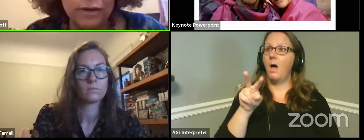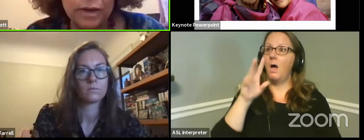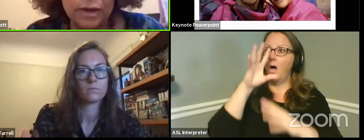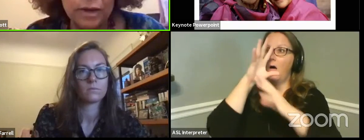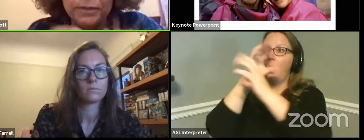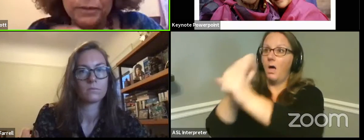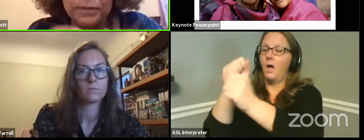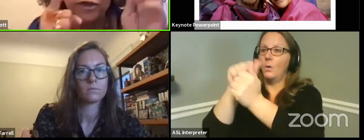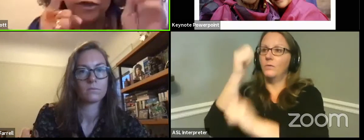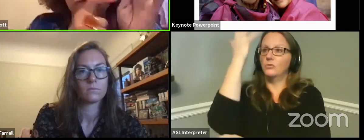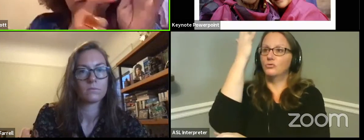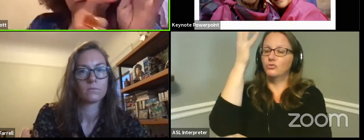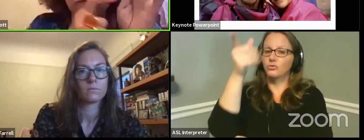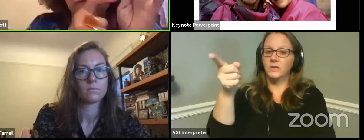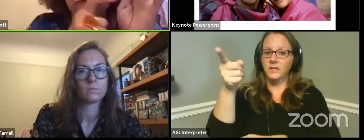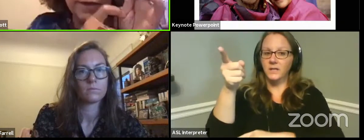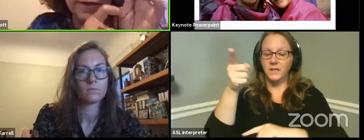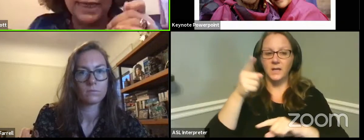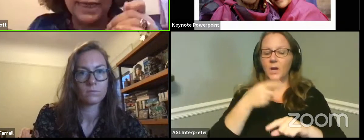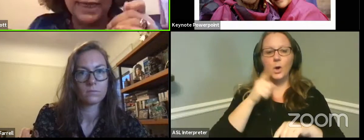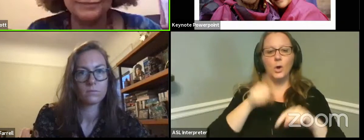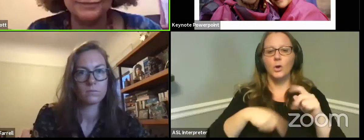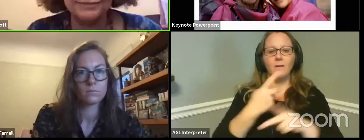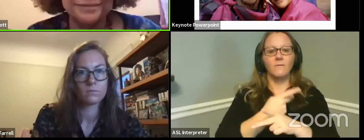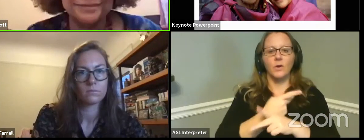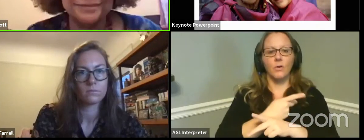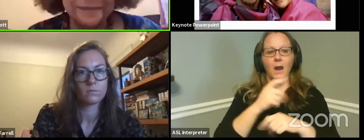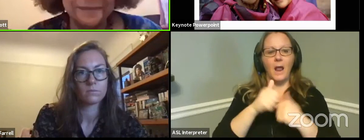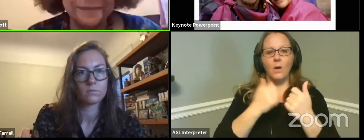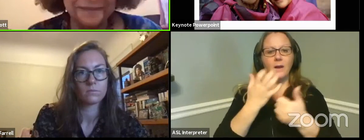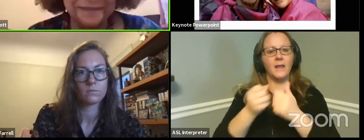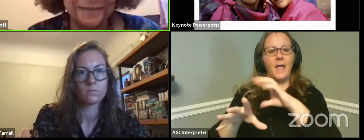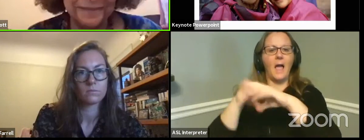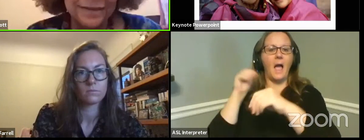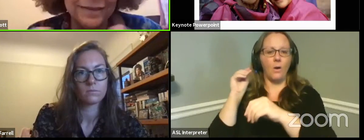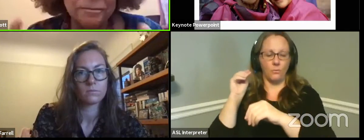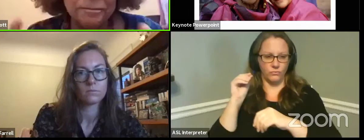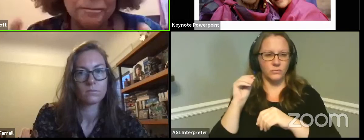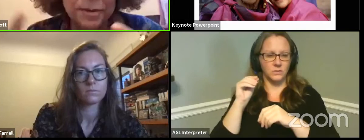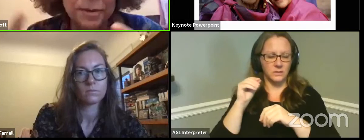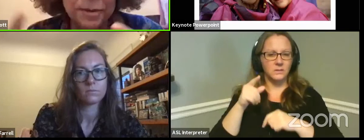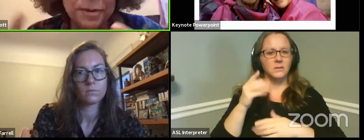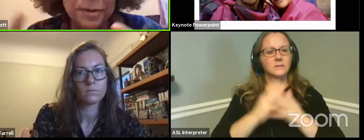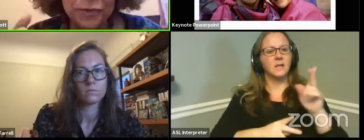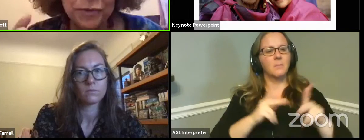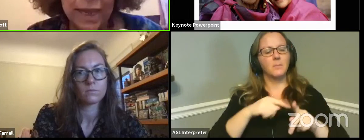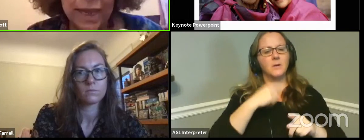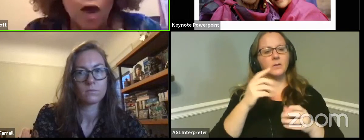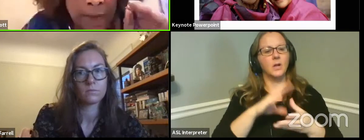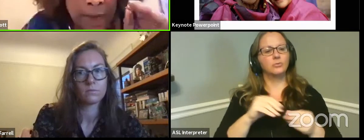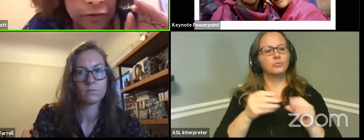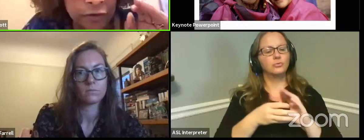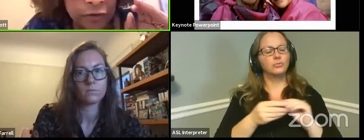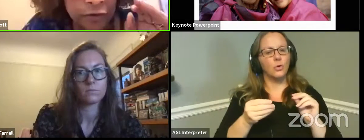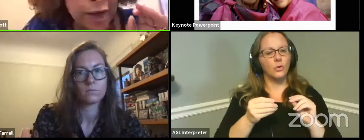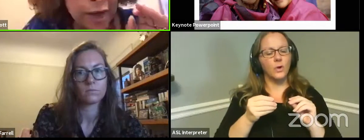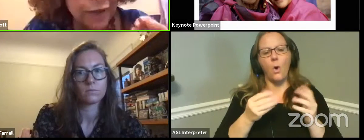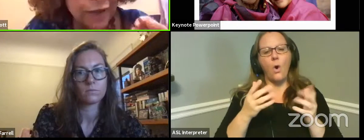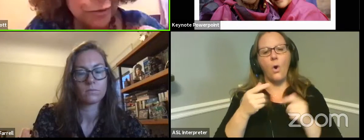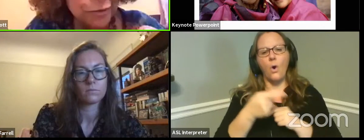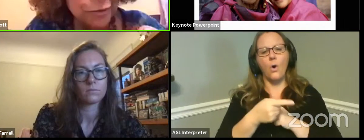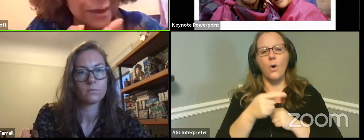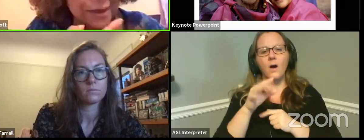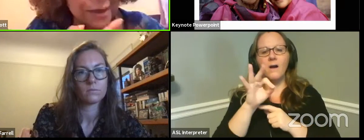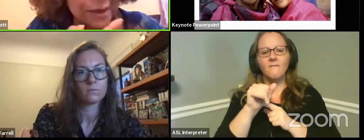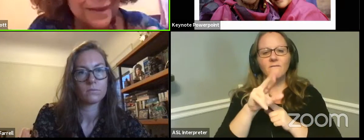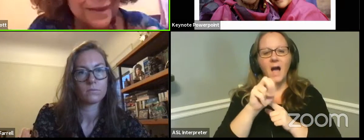bottle, but they couldn't figure out how to get out. Some people say, well, they were just fireflies who